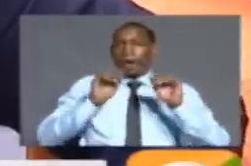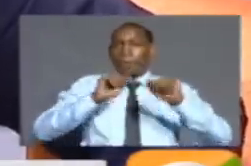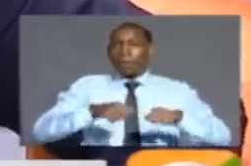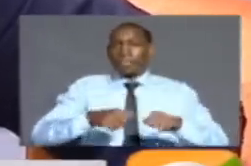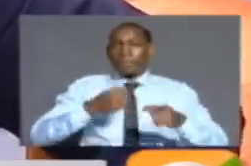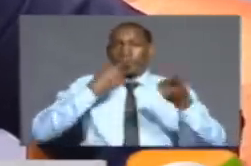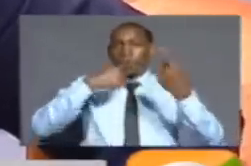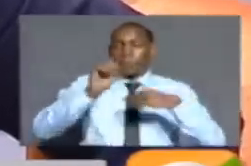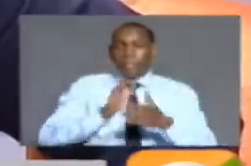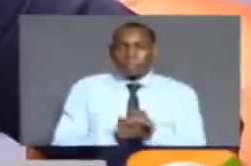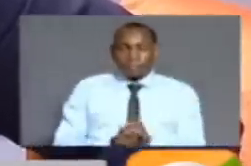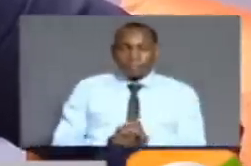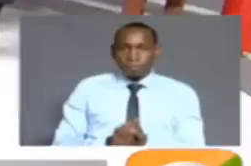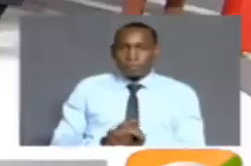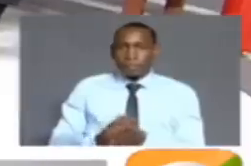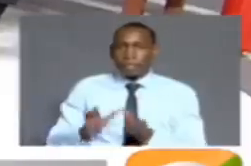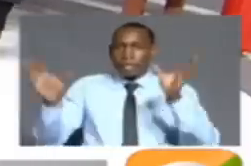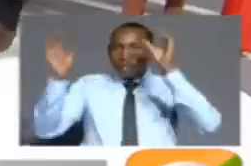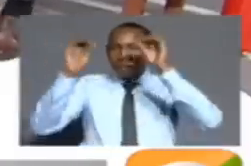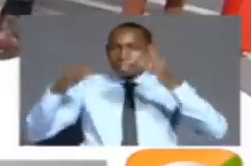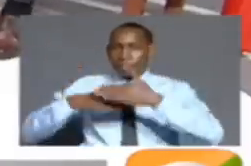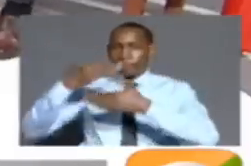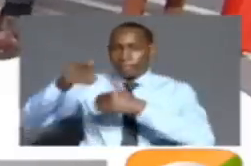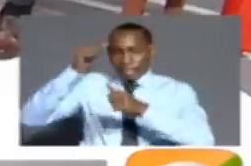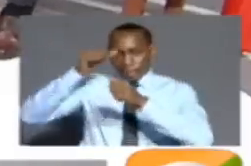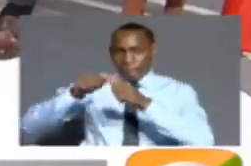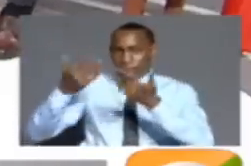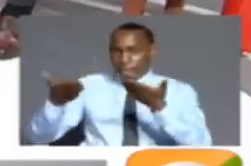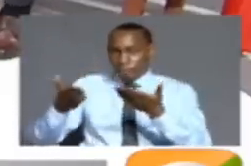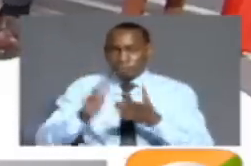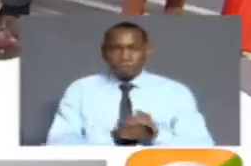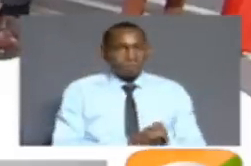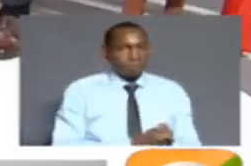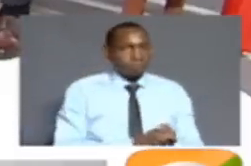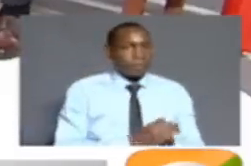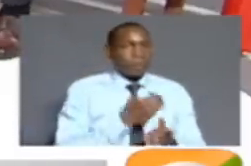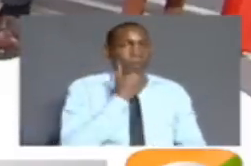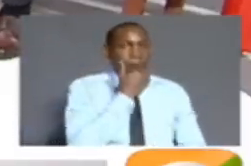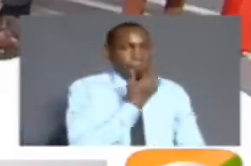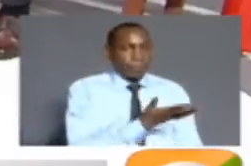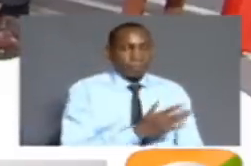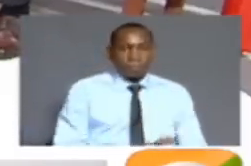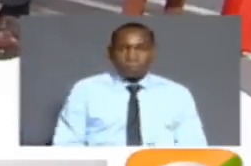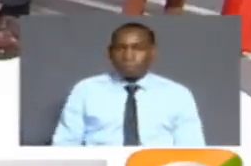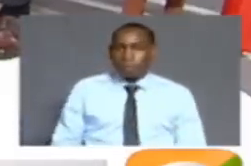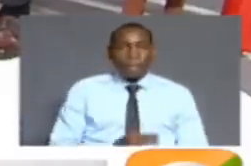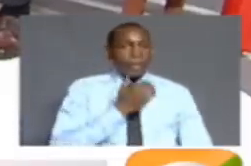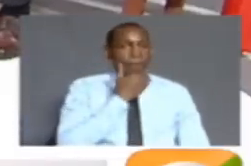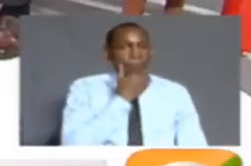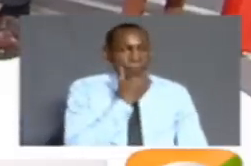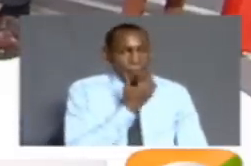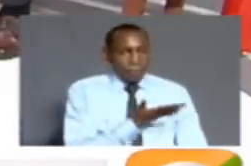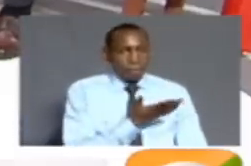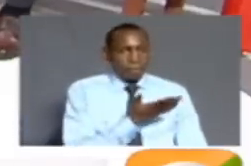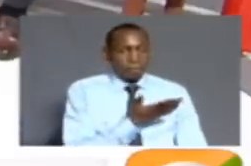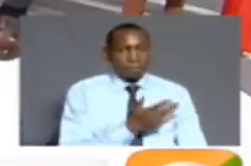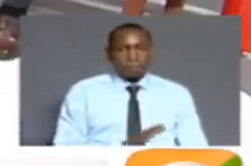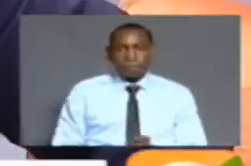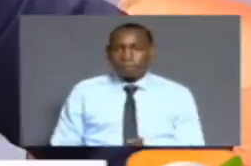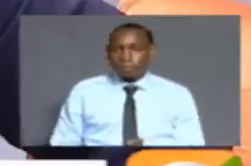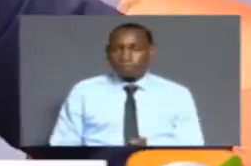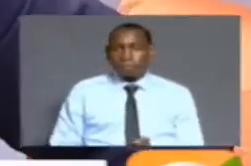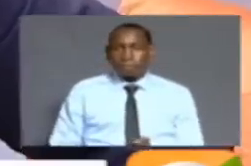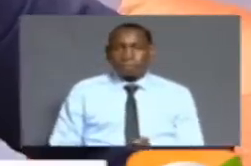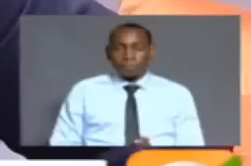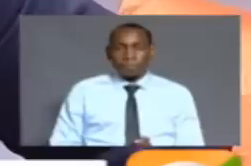Okay, what's going to be the president's legacy? Okay. Before we go to tweet, what will be his legacy? Nothing. Oh, gosh. Huh? Nothing. Okay? Come on, sir.